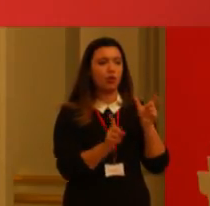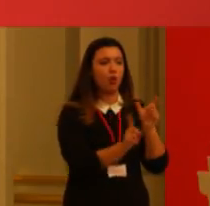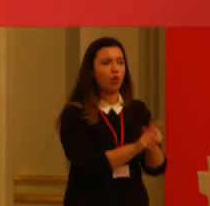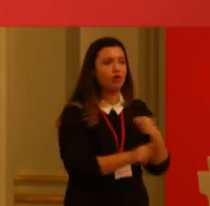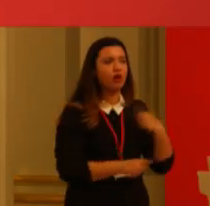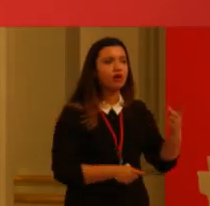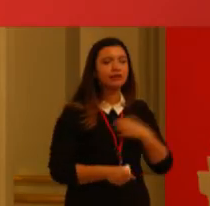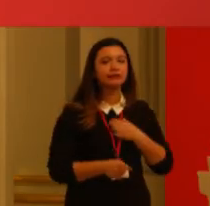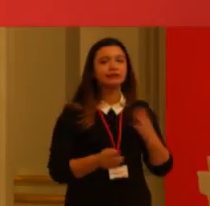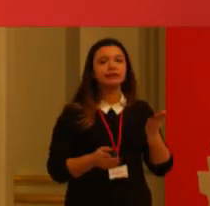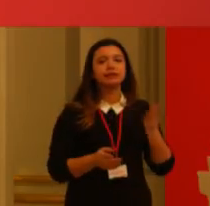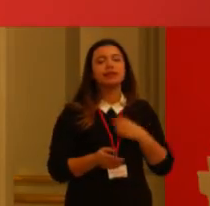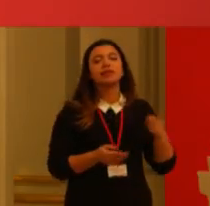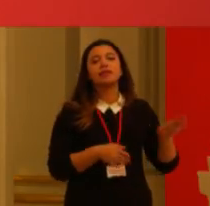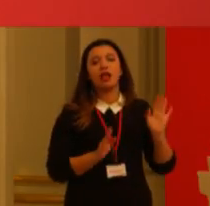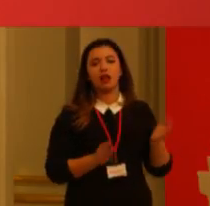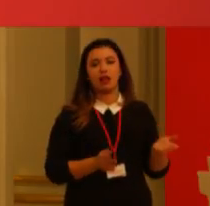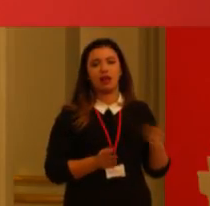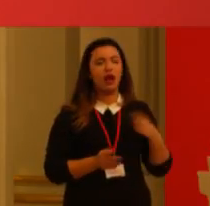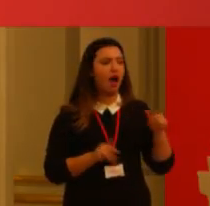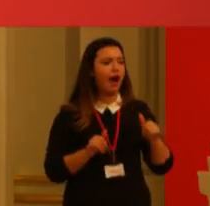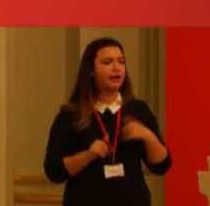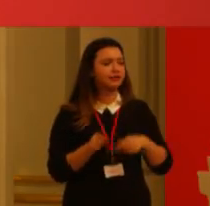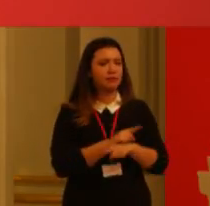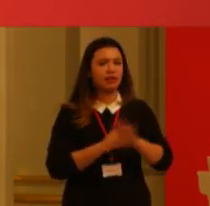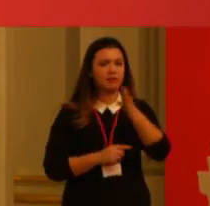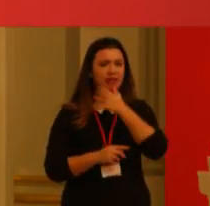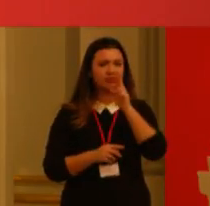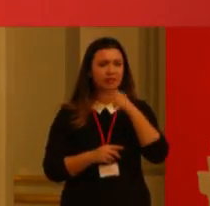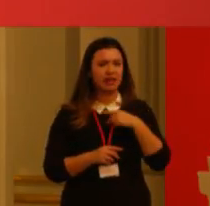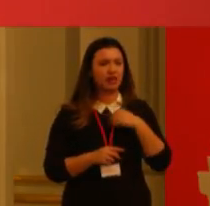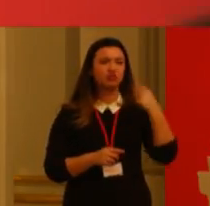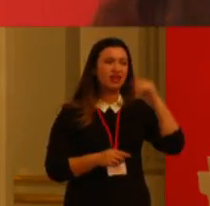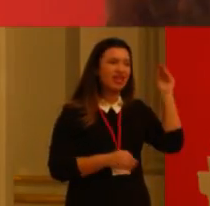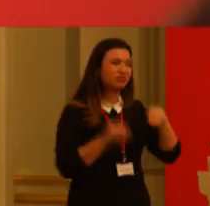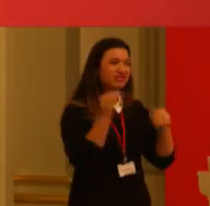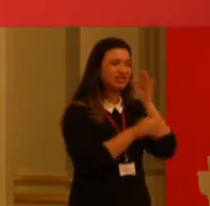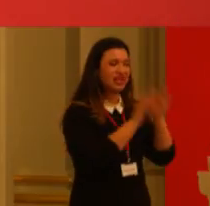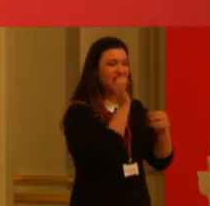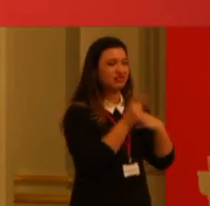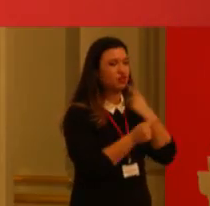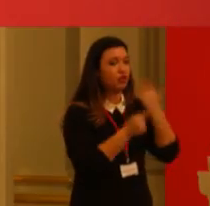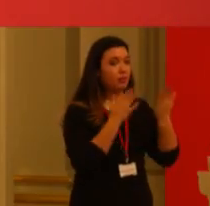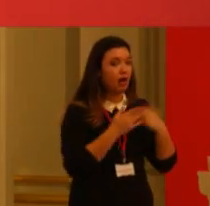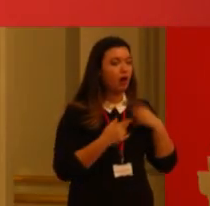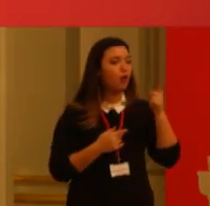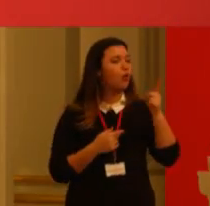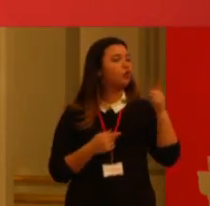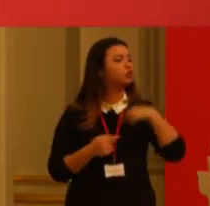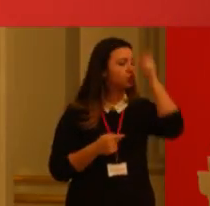current constitution, LGBT members are not protected. And as you know, we call them refugees,